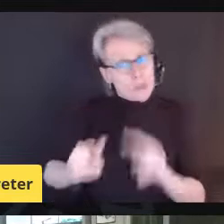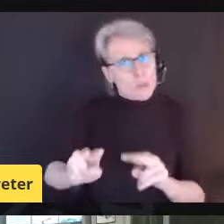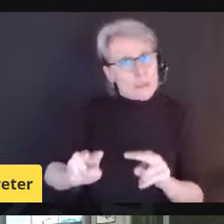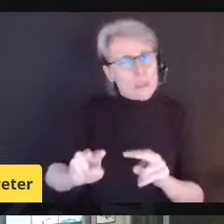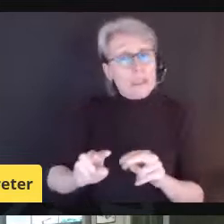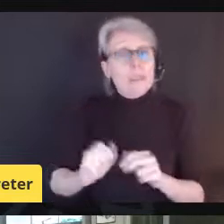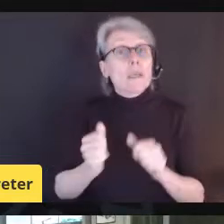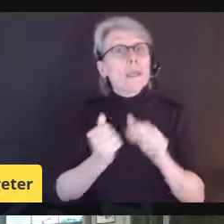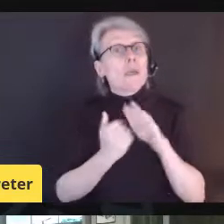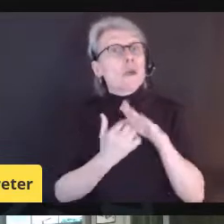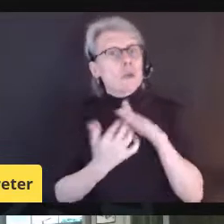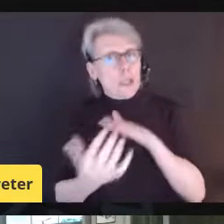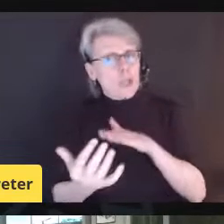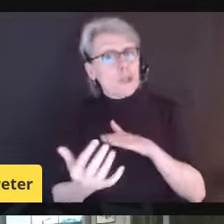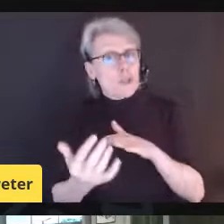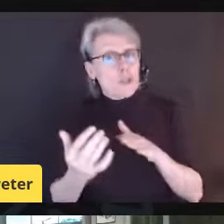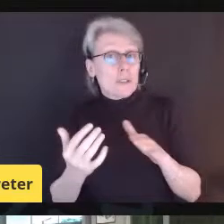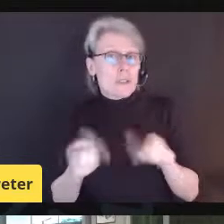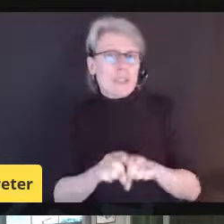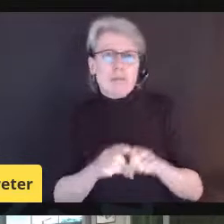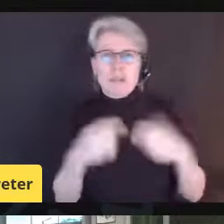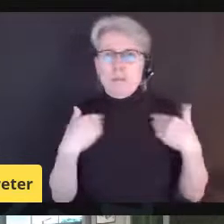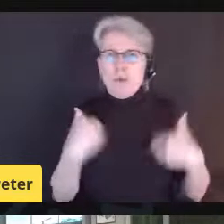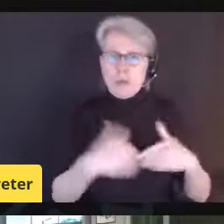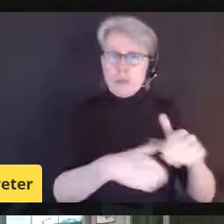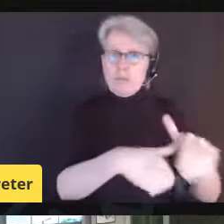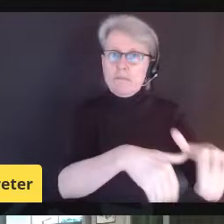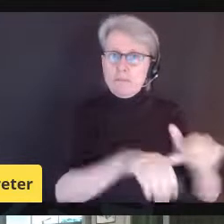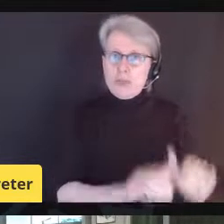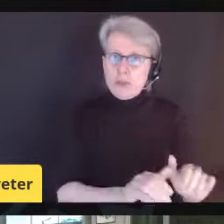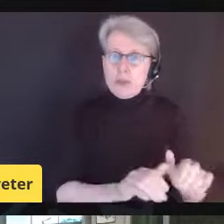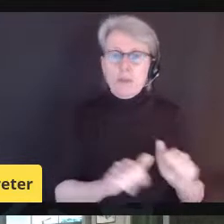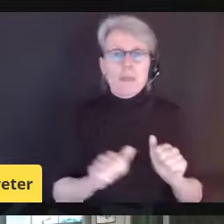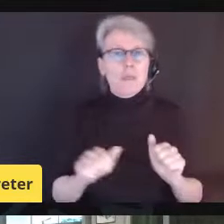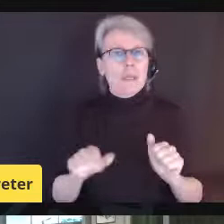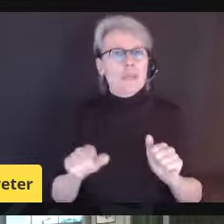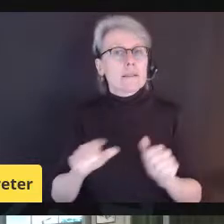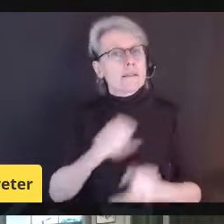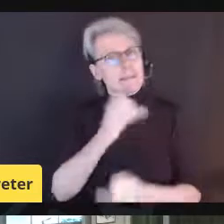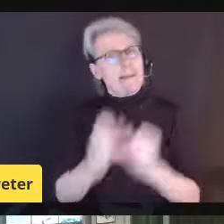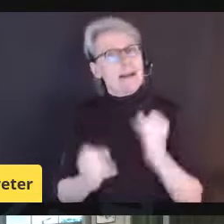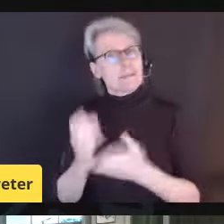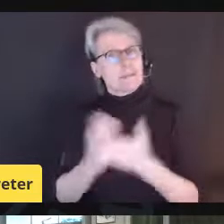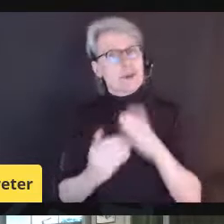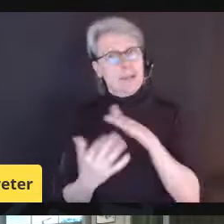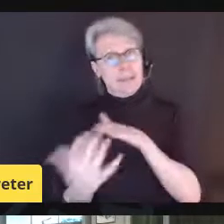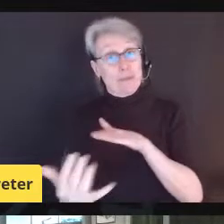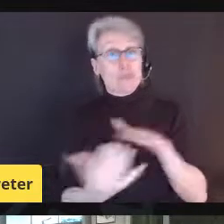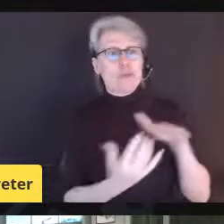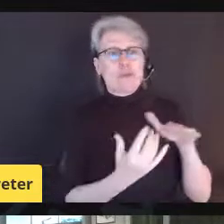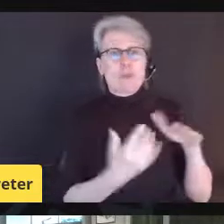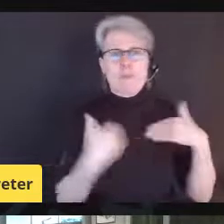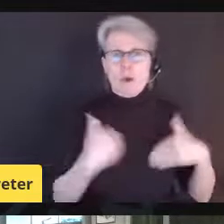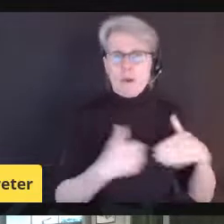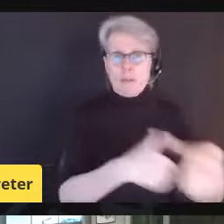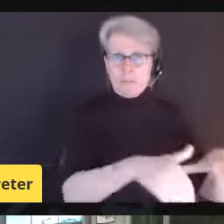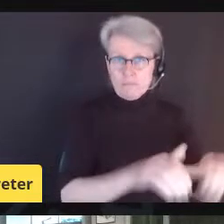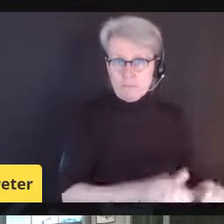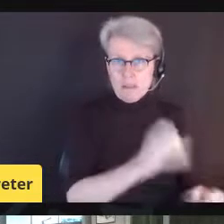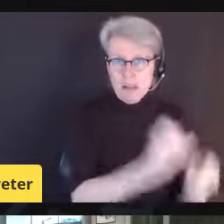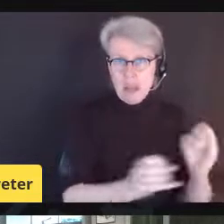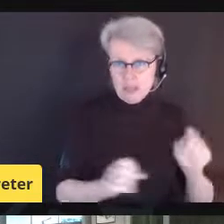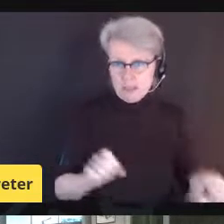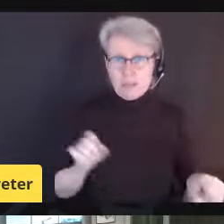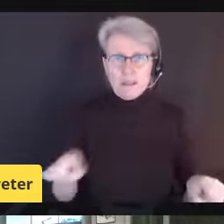of disposition, just like burial is. Burial cremation is the last part, but everything that happens before